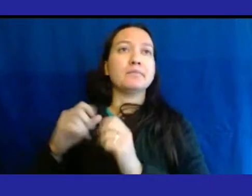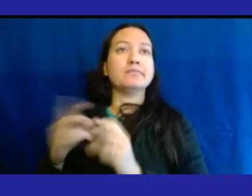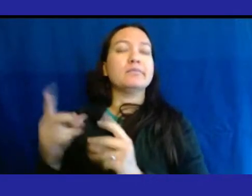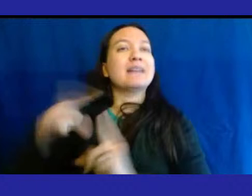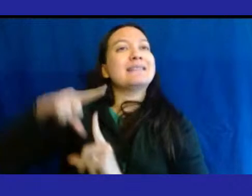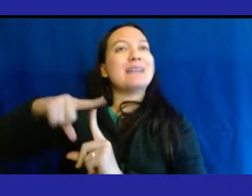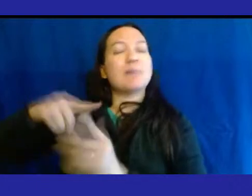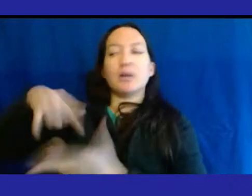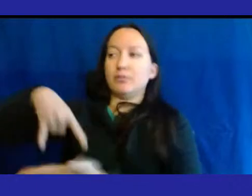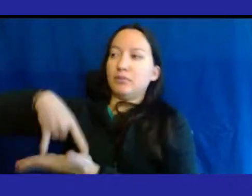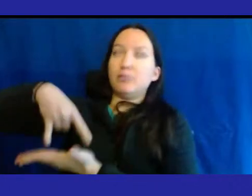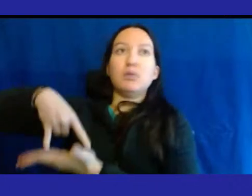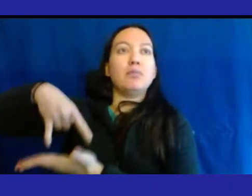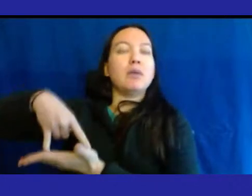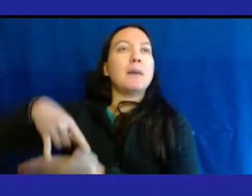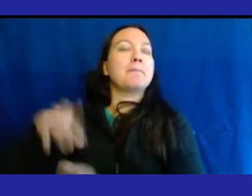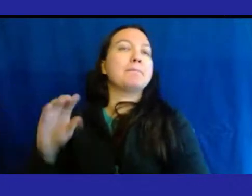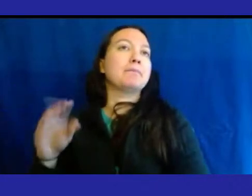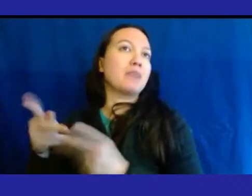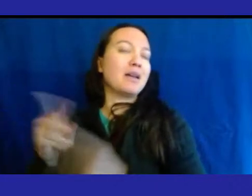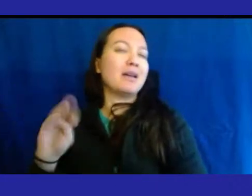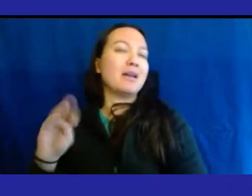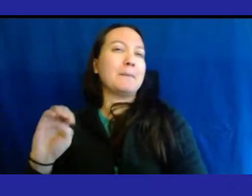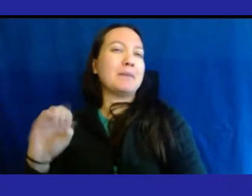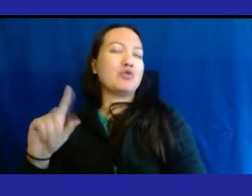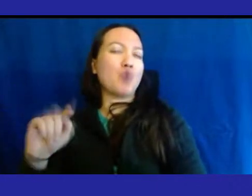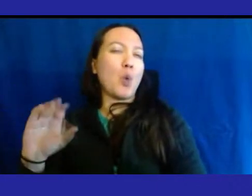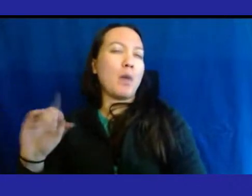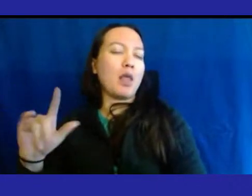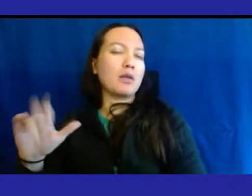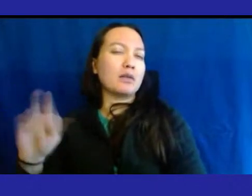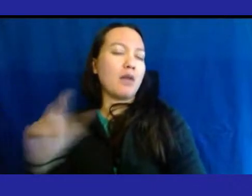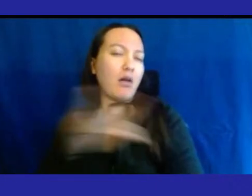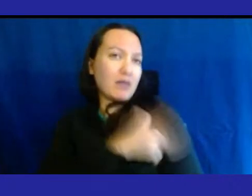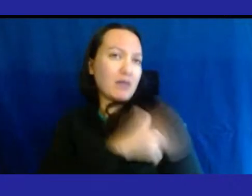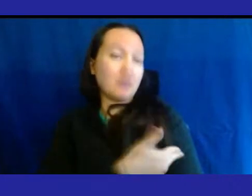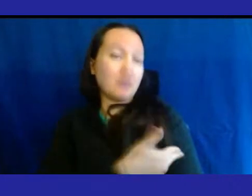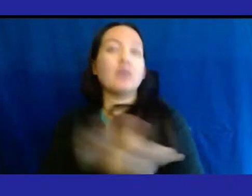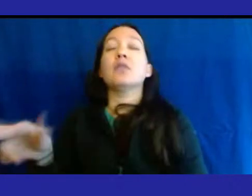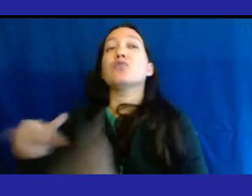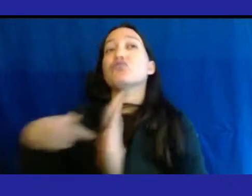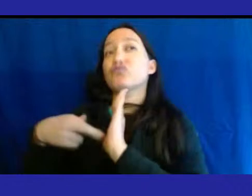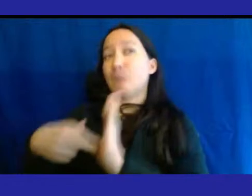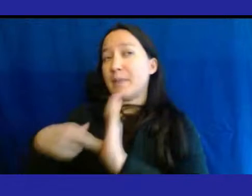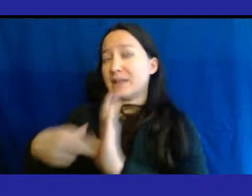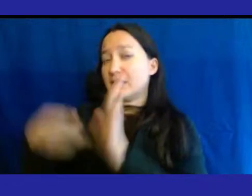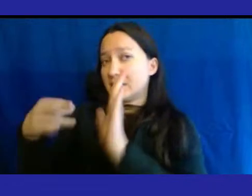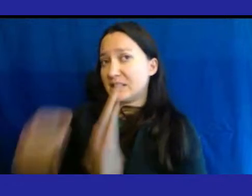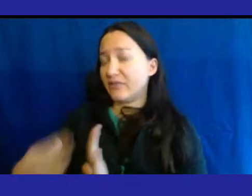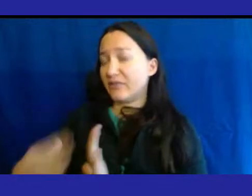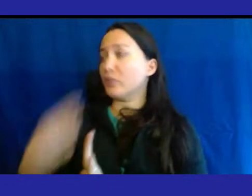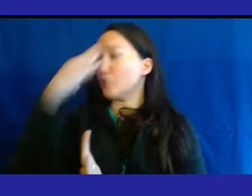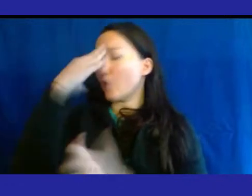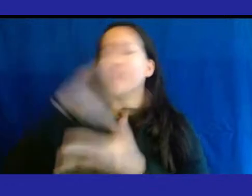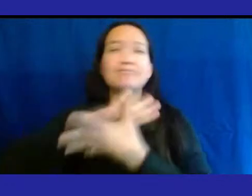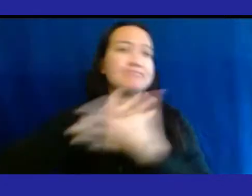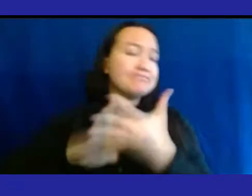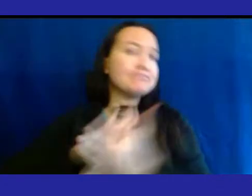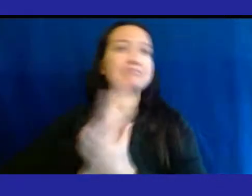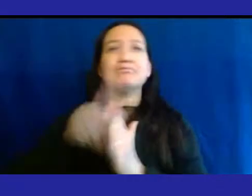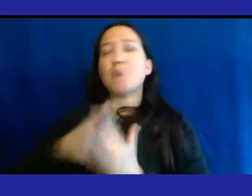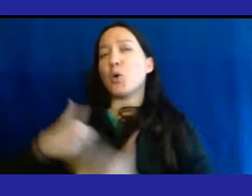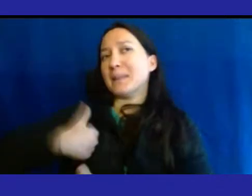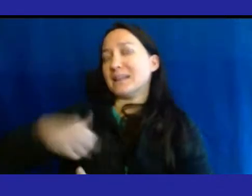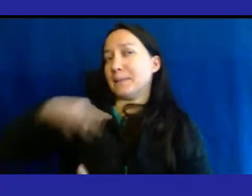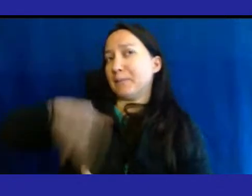with Metropolitan Hospital. And what this means is that we will have a representative that is aware of all the military benefits, and